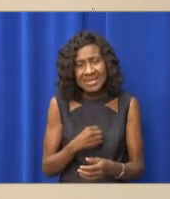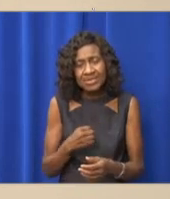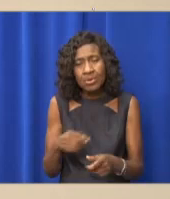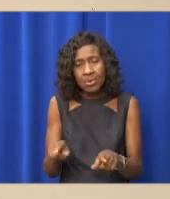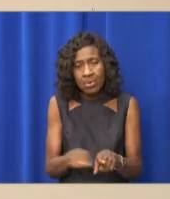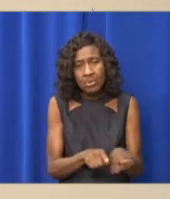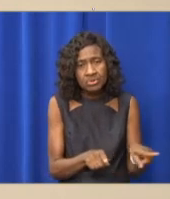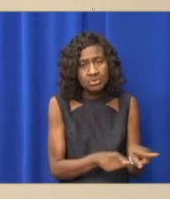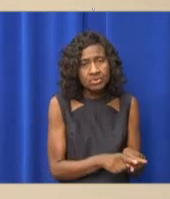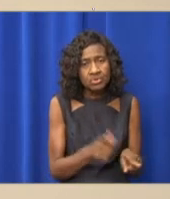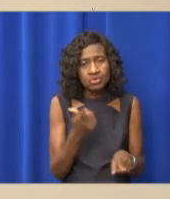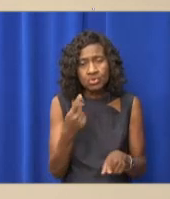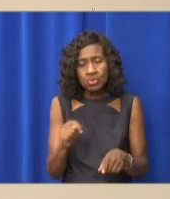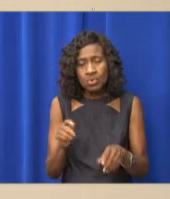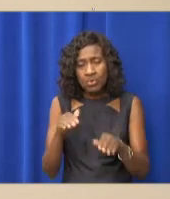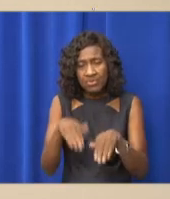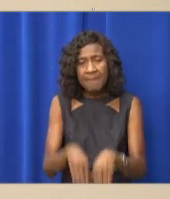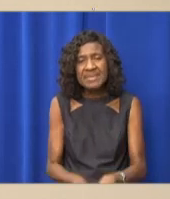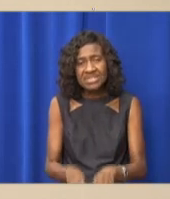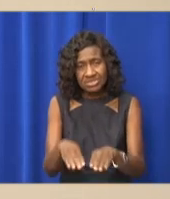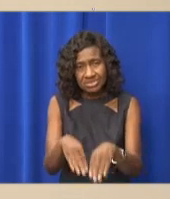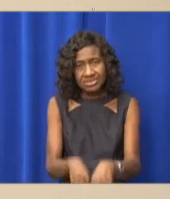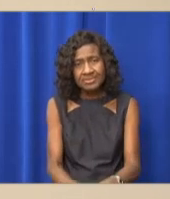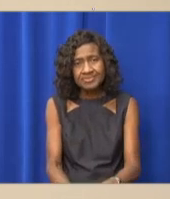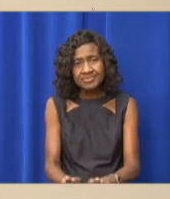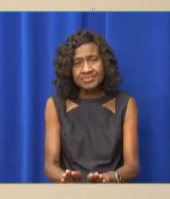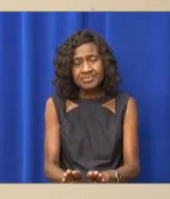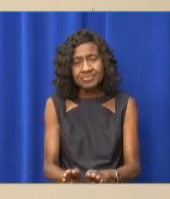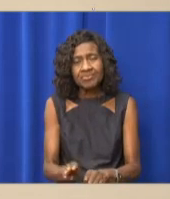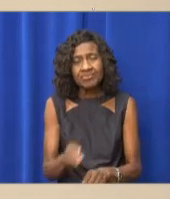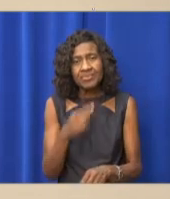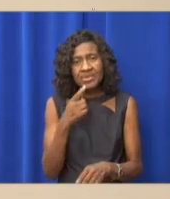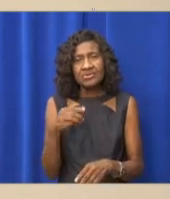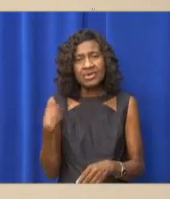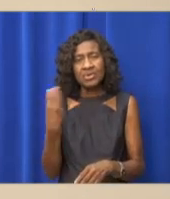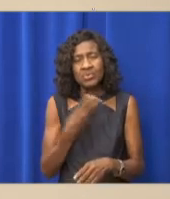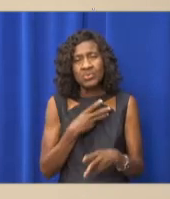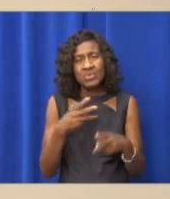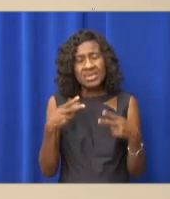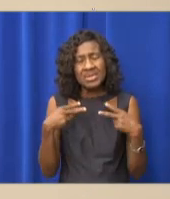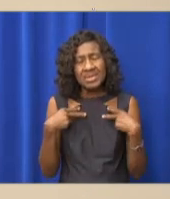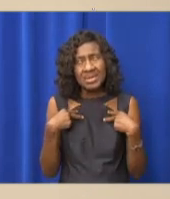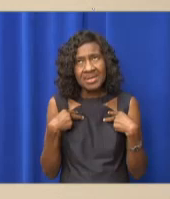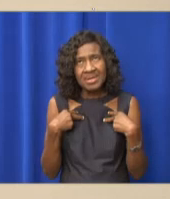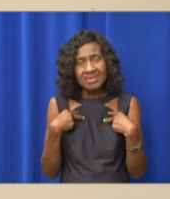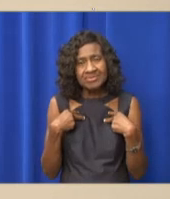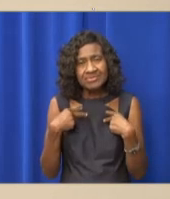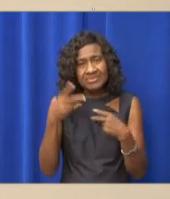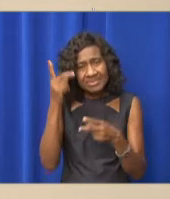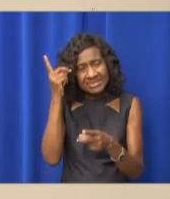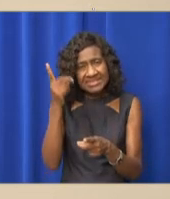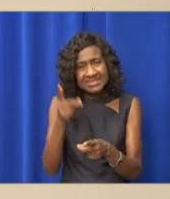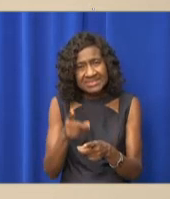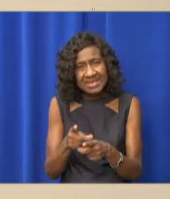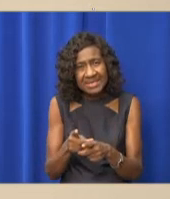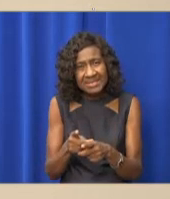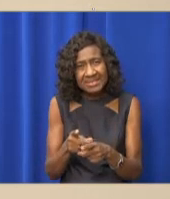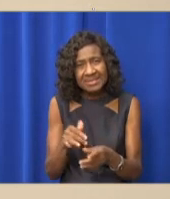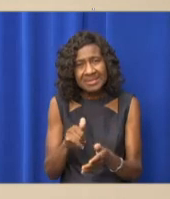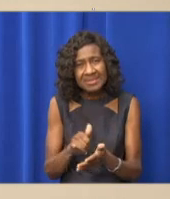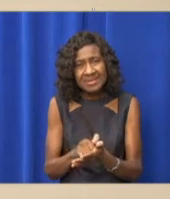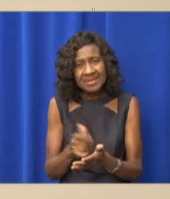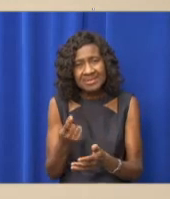beach. I can say that we have certainly decided that the